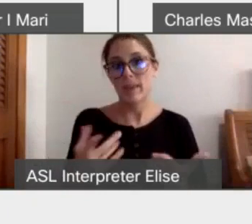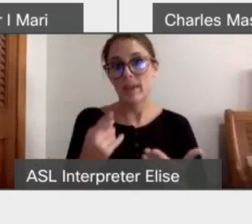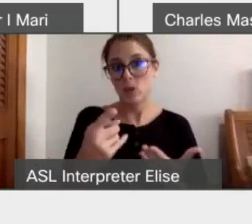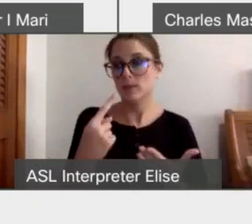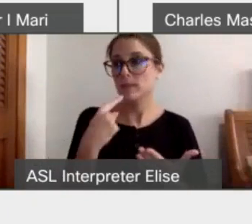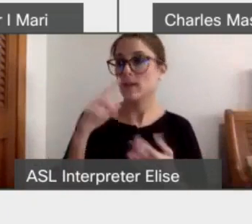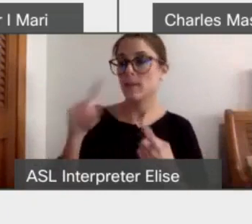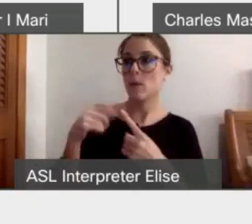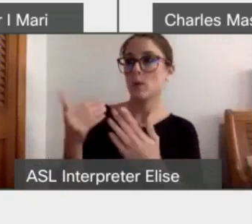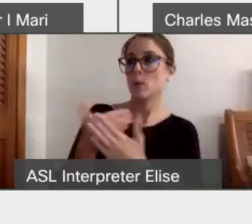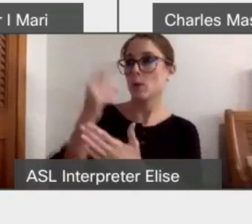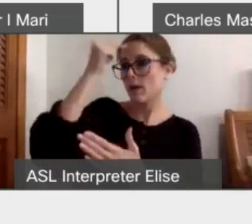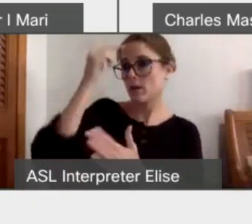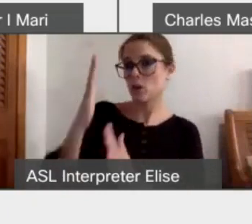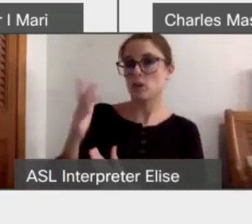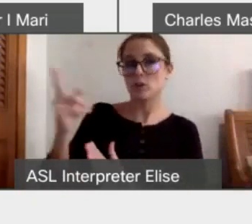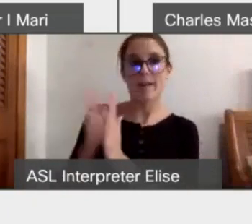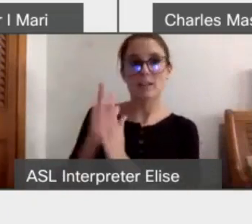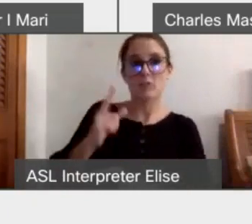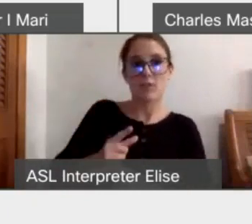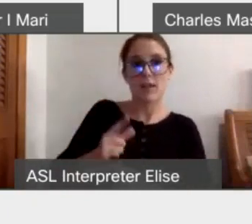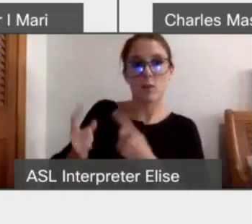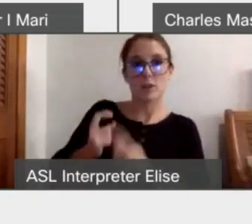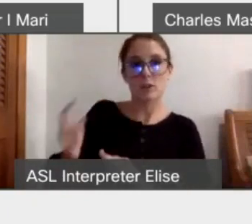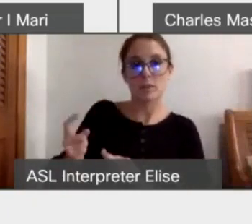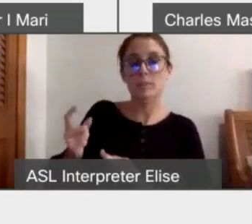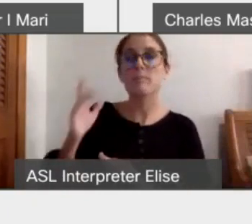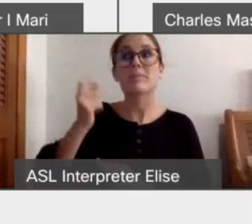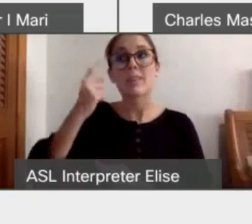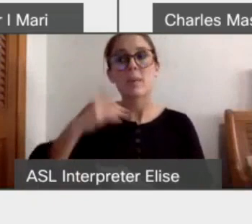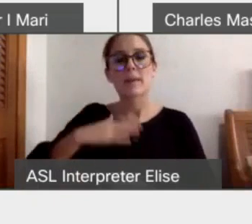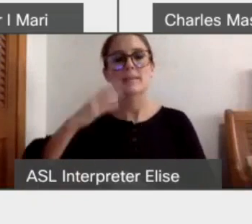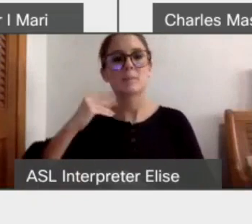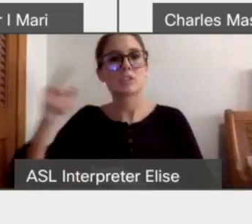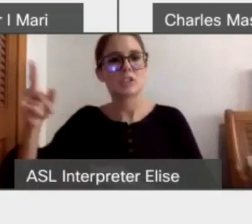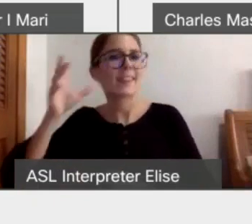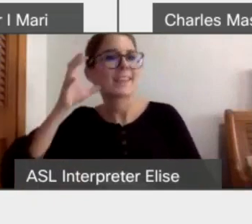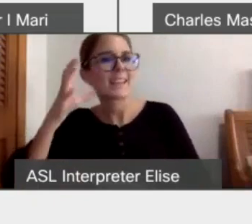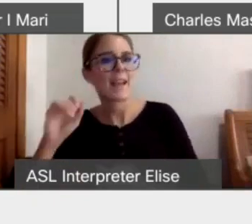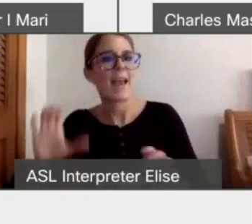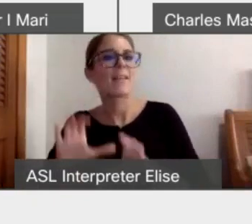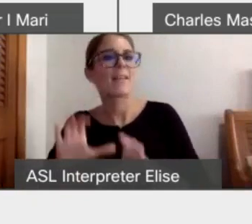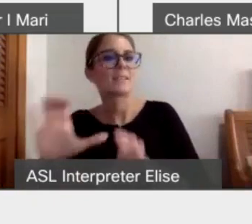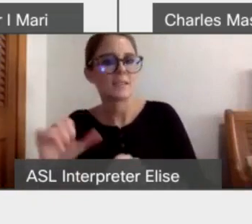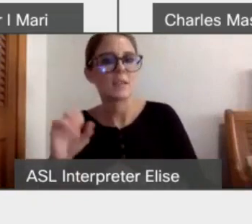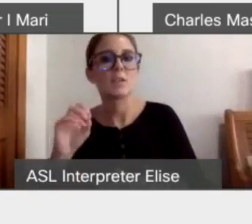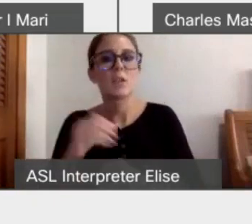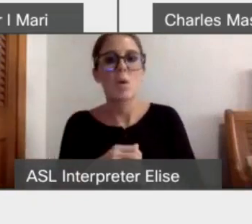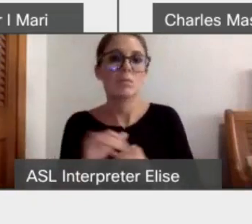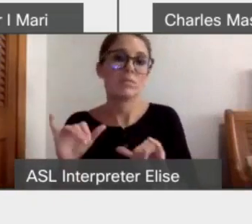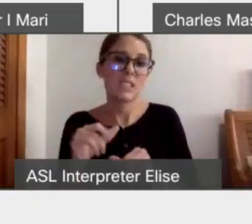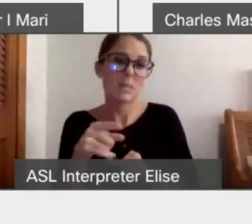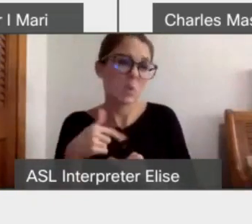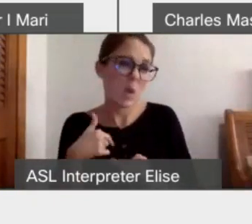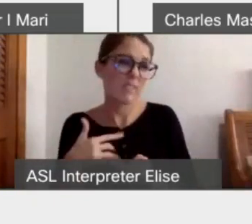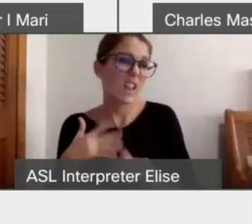right questions, but I also think that my experience with her is that she listens and acts. So like you, I have a lot of hope